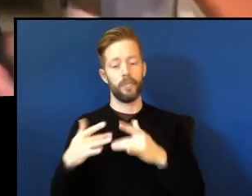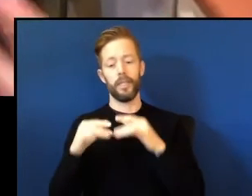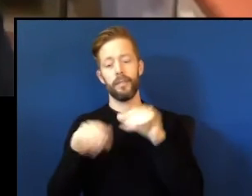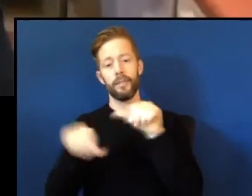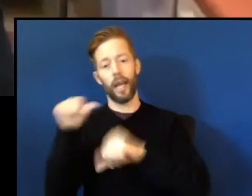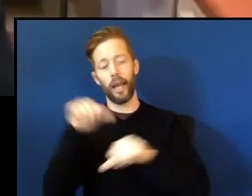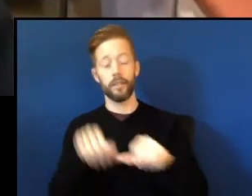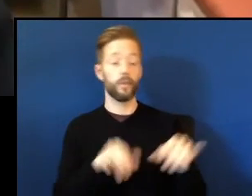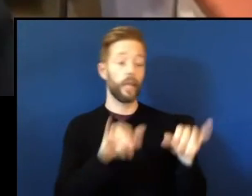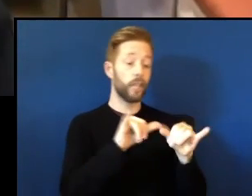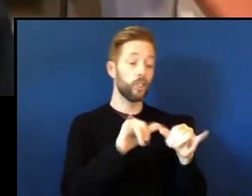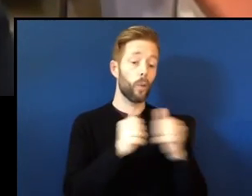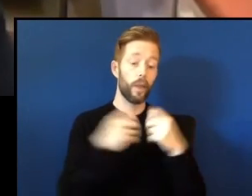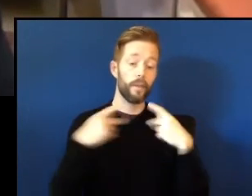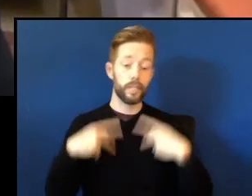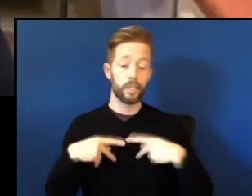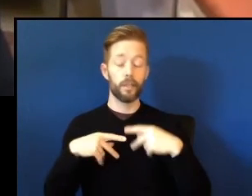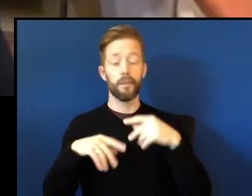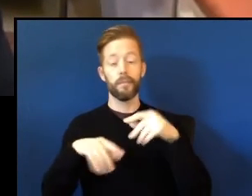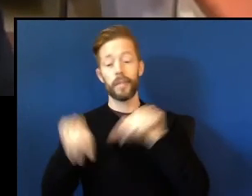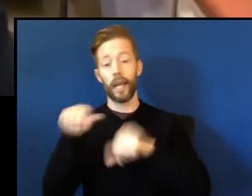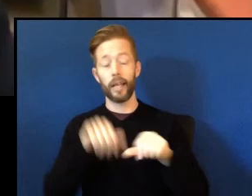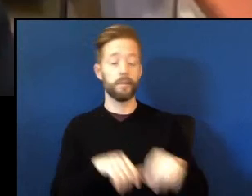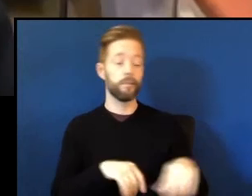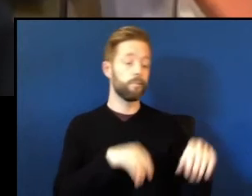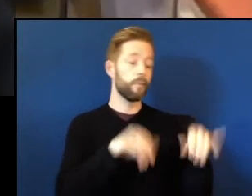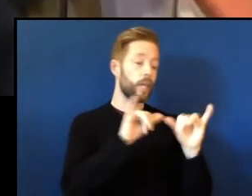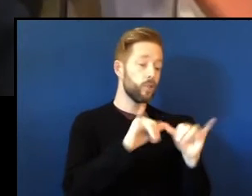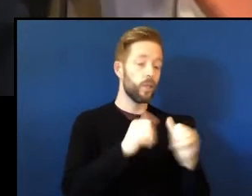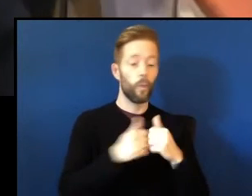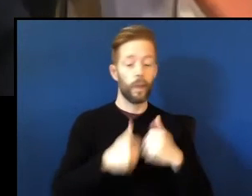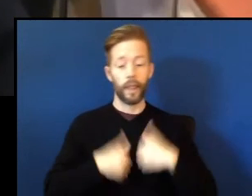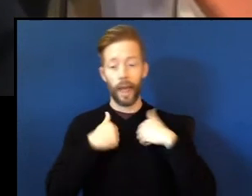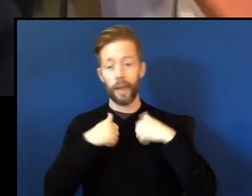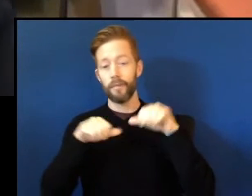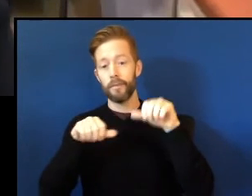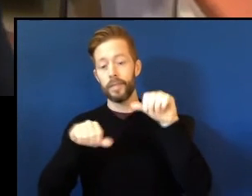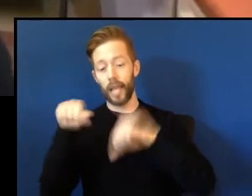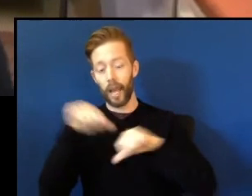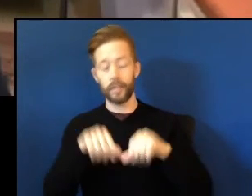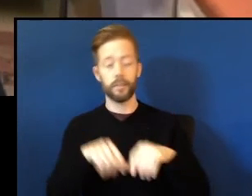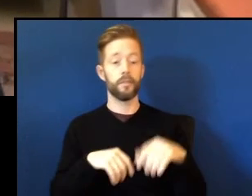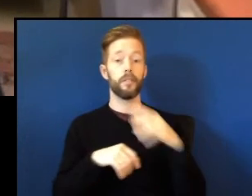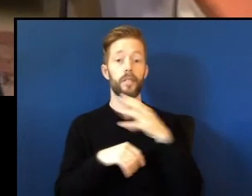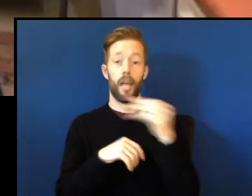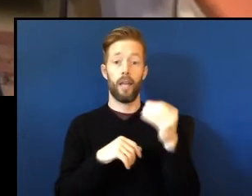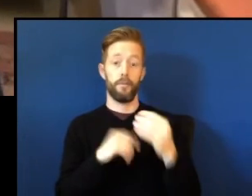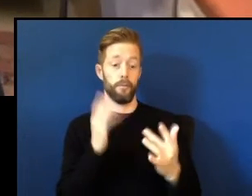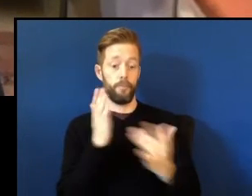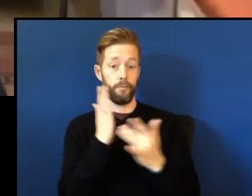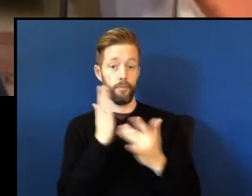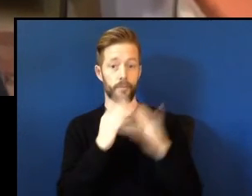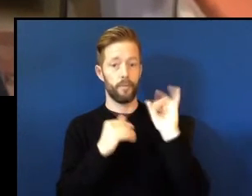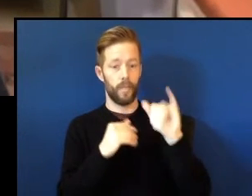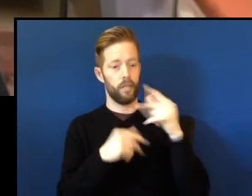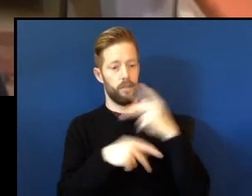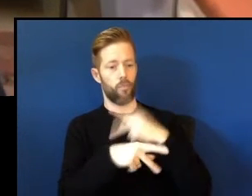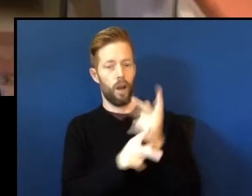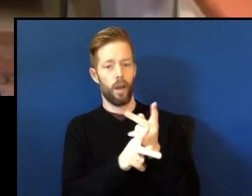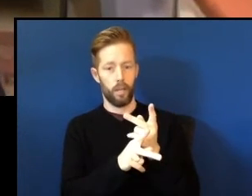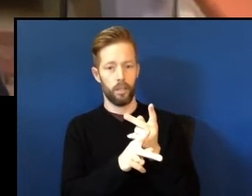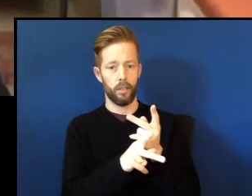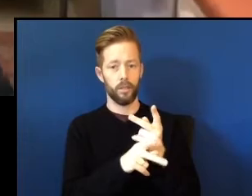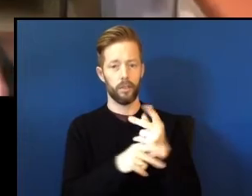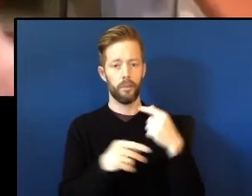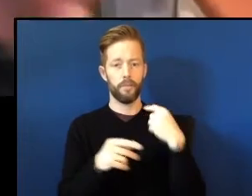physical science, engineering in earth and space science, engineering in life science, and technology is a product of engineering.